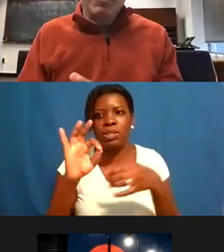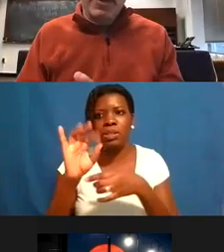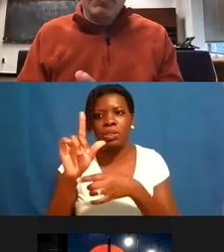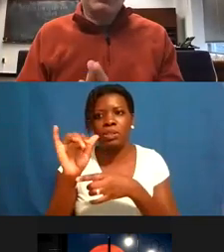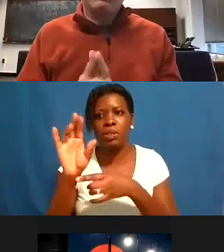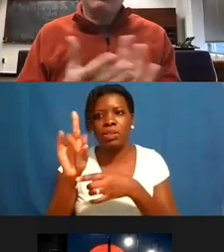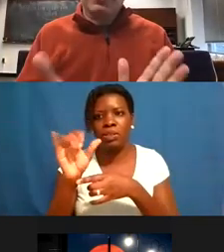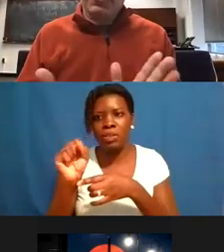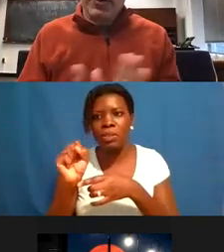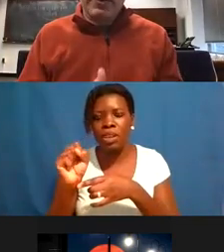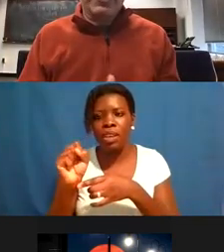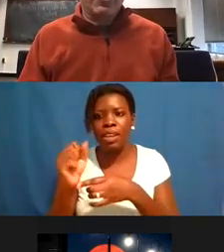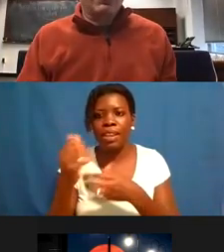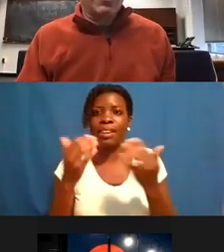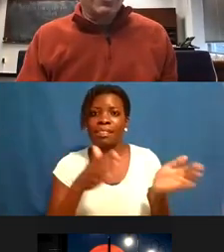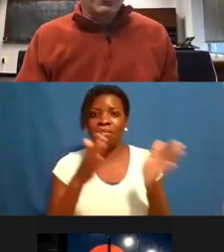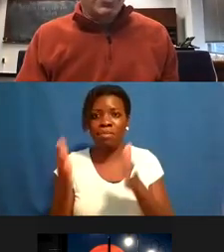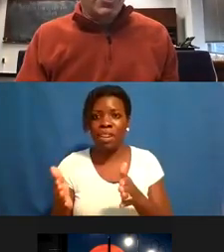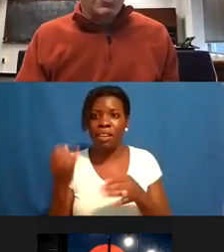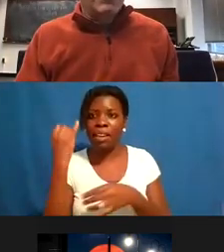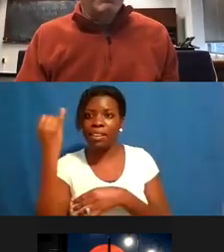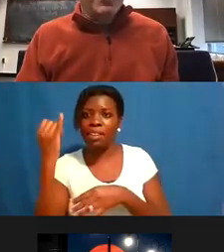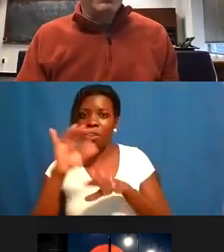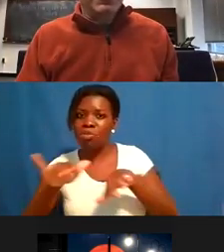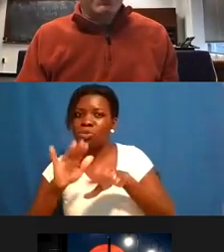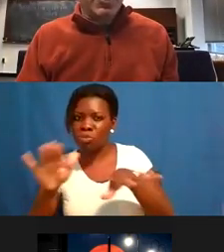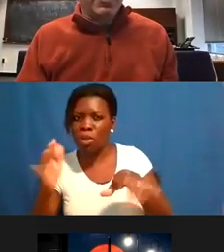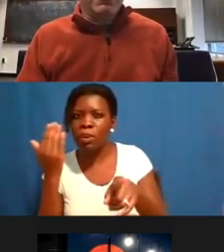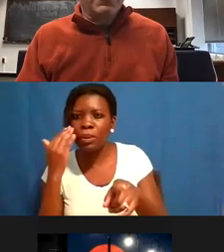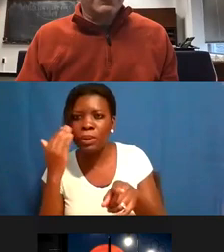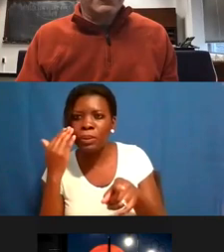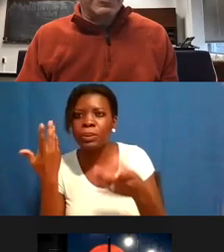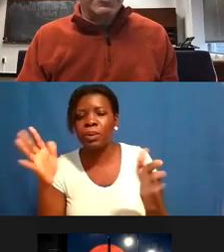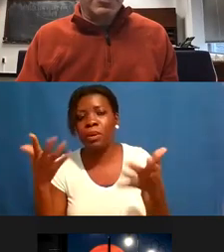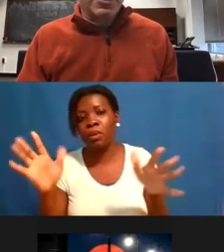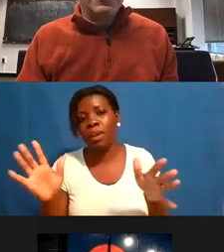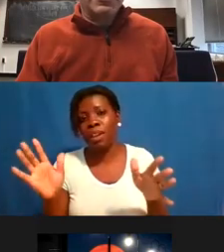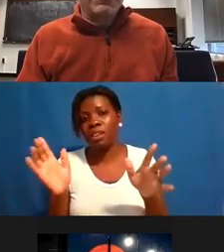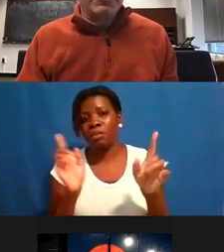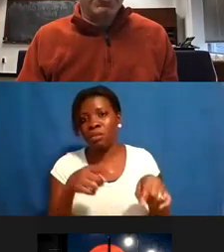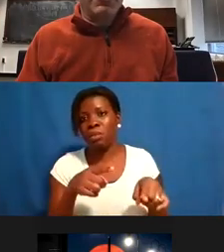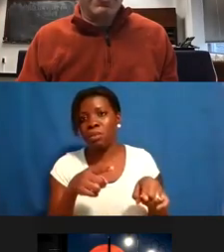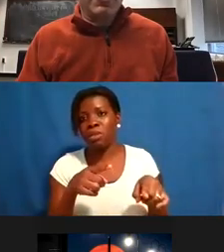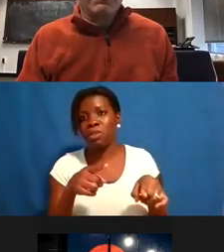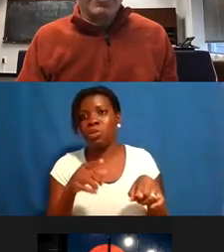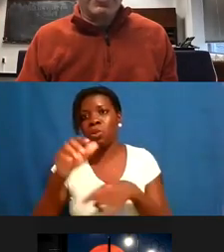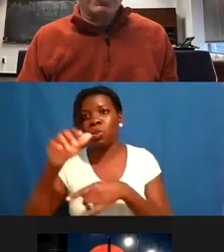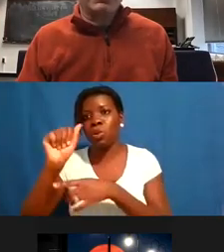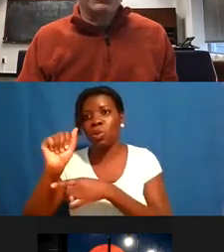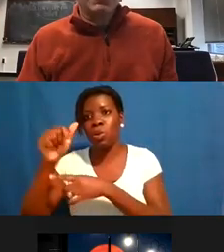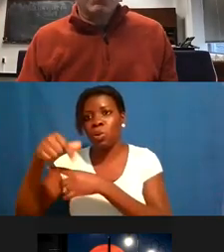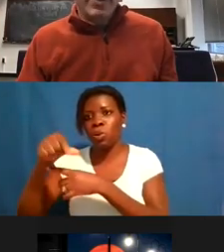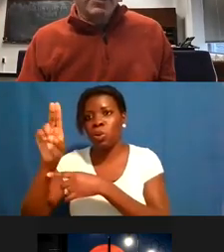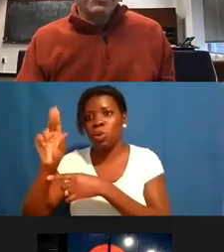of swimming, which you're familiar with. So if you've been to an aquarium or seen on TV, you know they're very